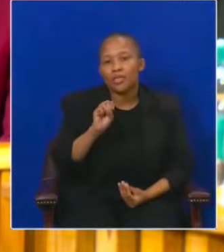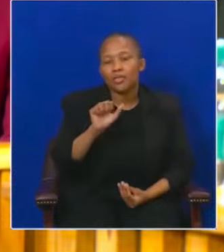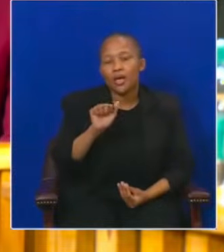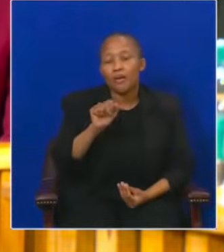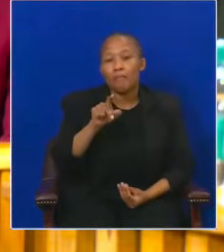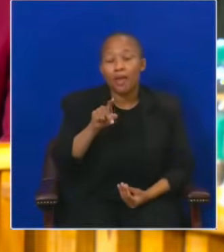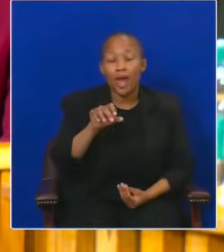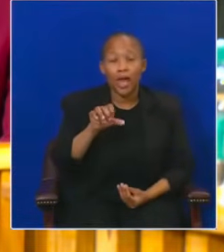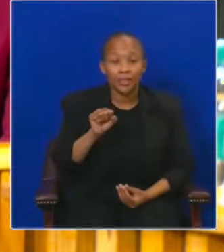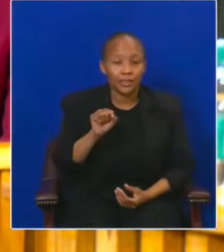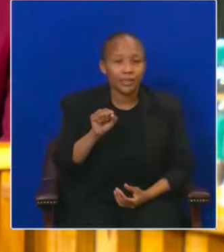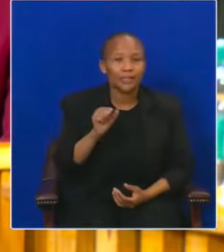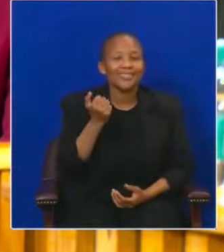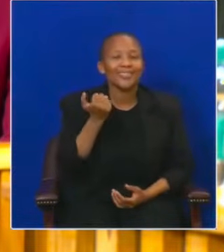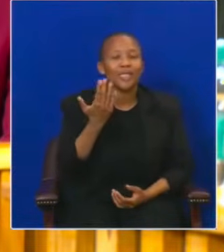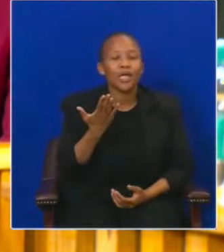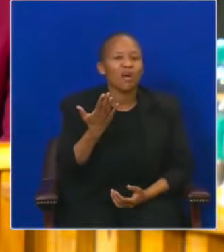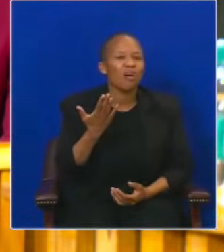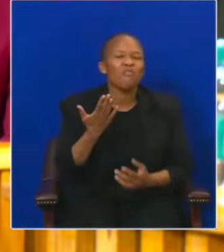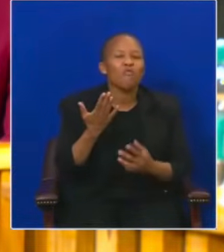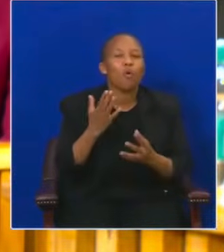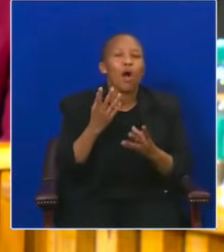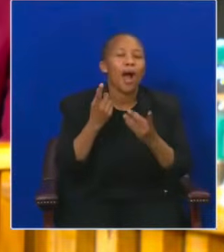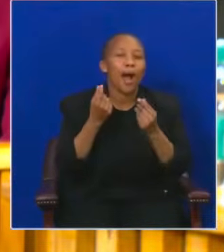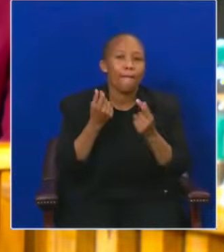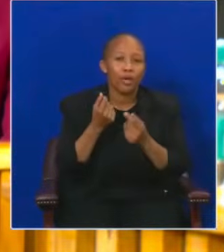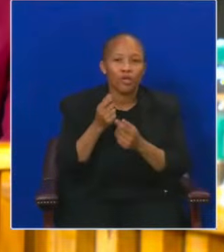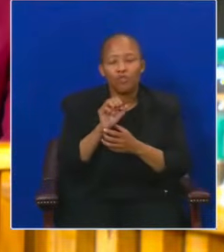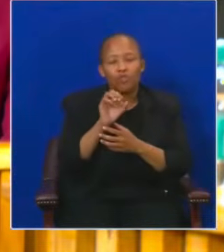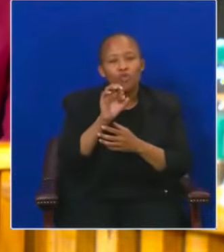1.2 billion tender for 3 years.